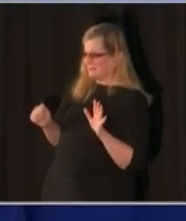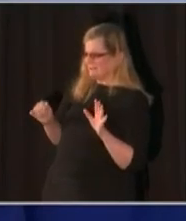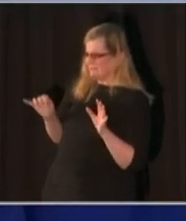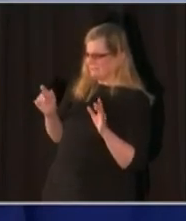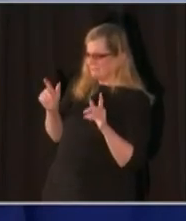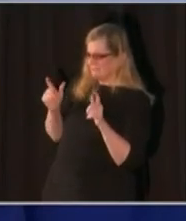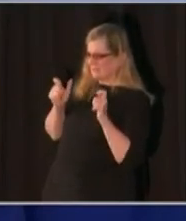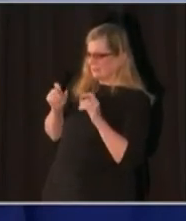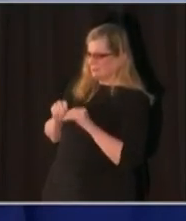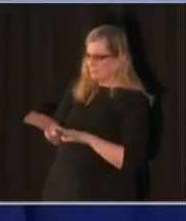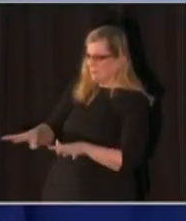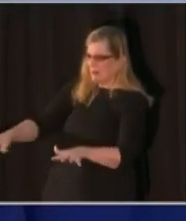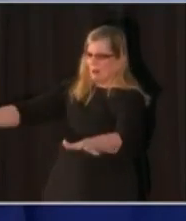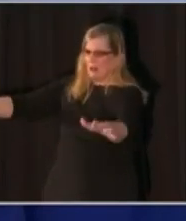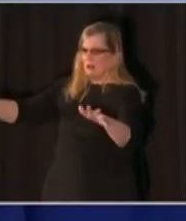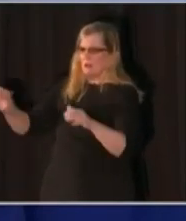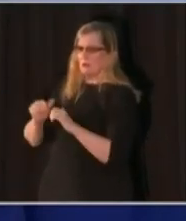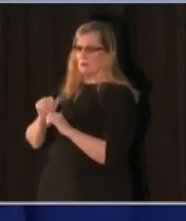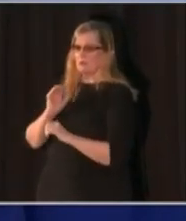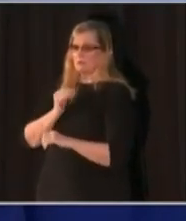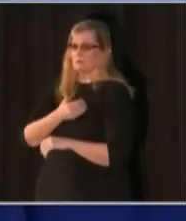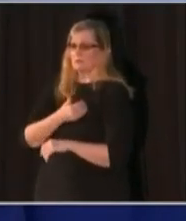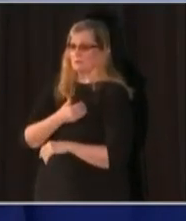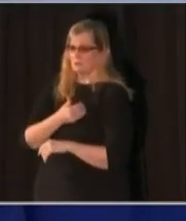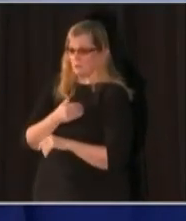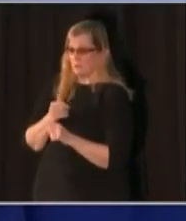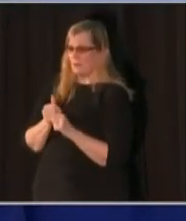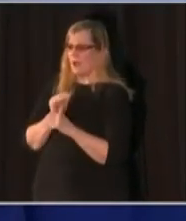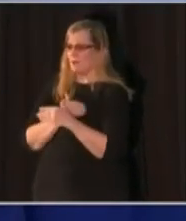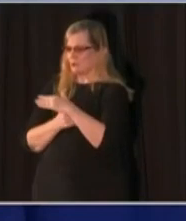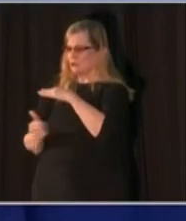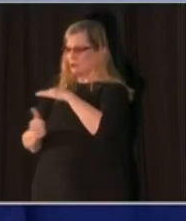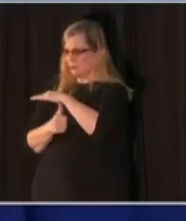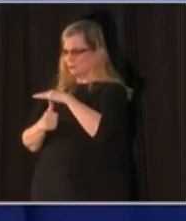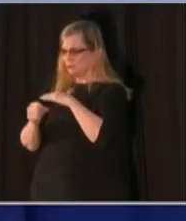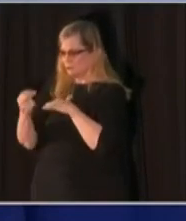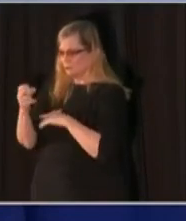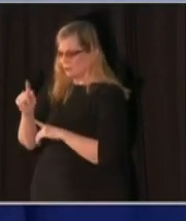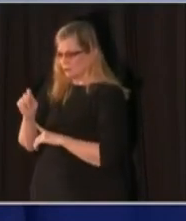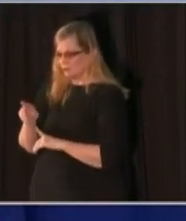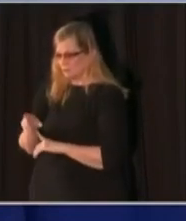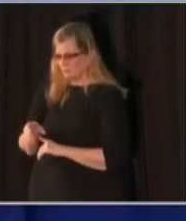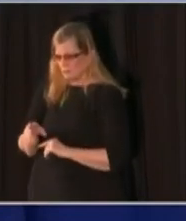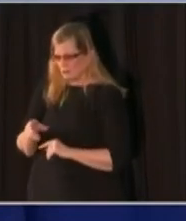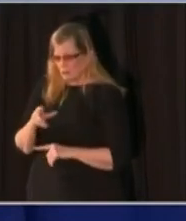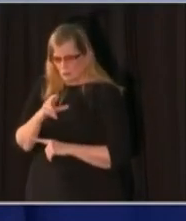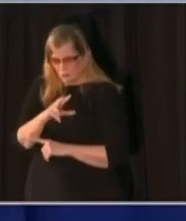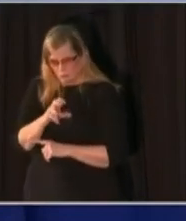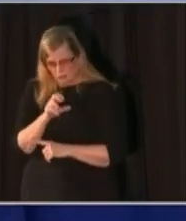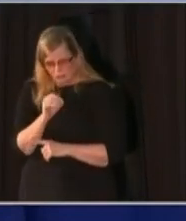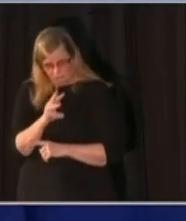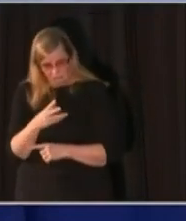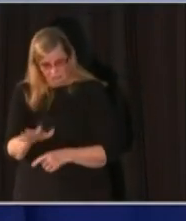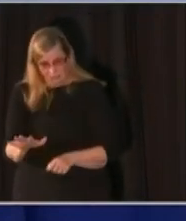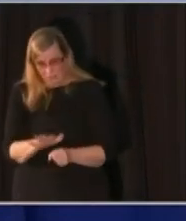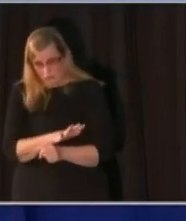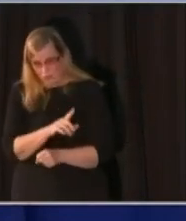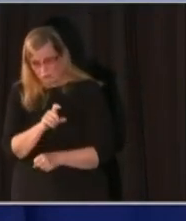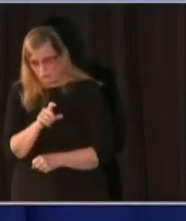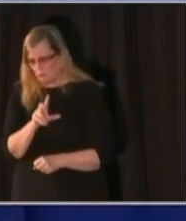our congregate sheltering. And I wasn't clear, are they full all the time? Or they are not full all the time. I see, but you're rotating people in and